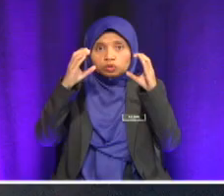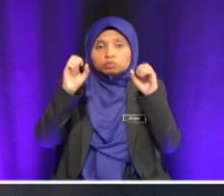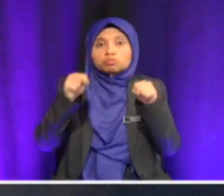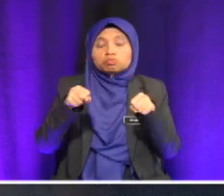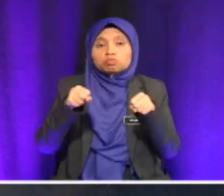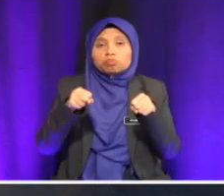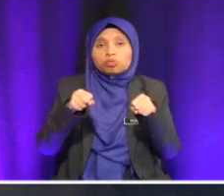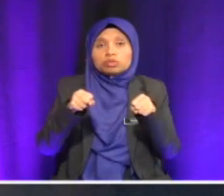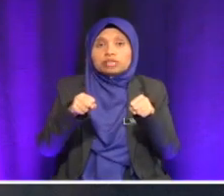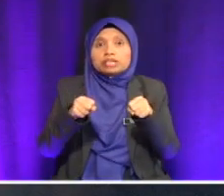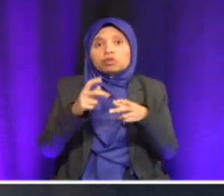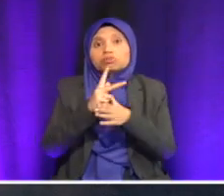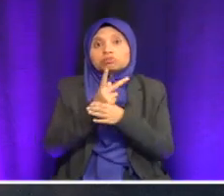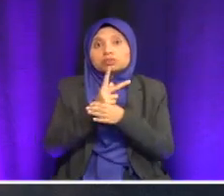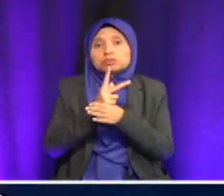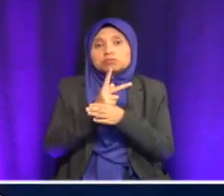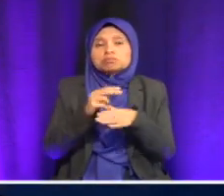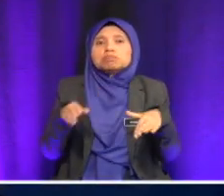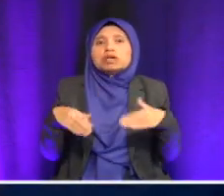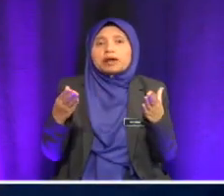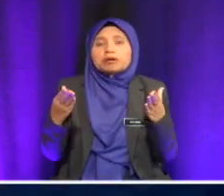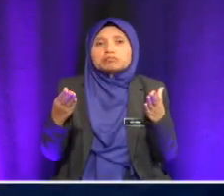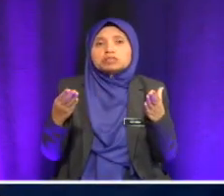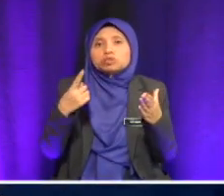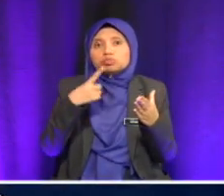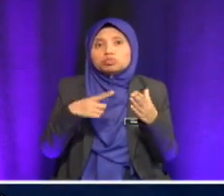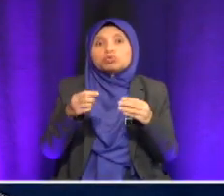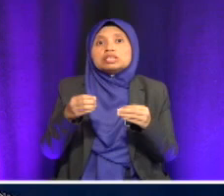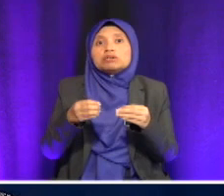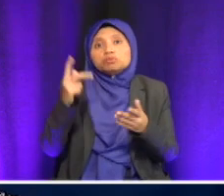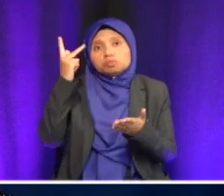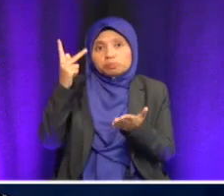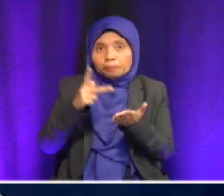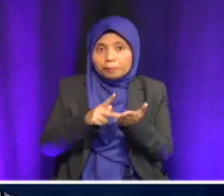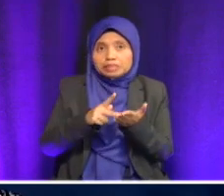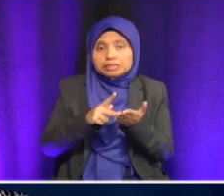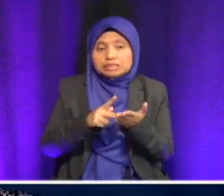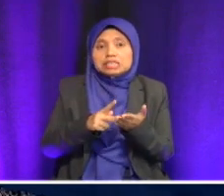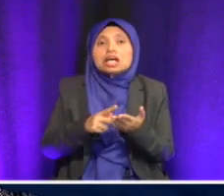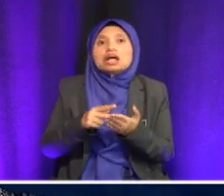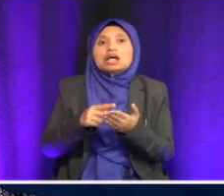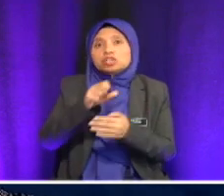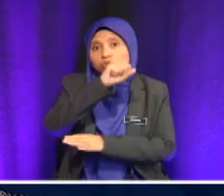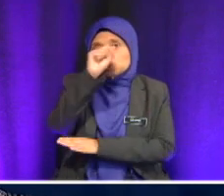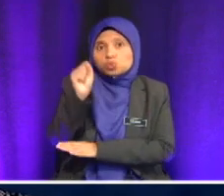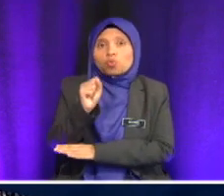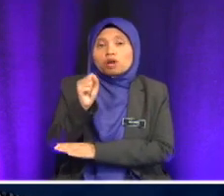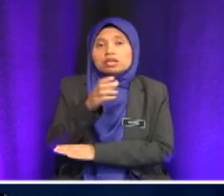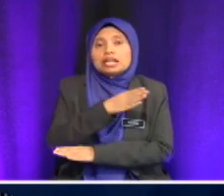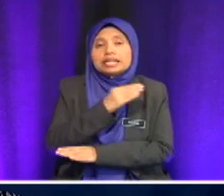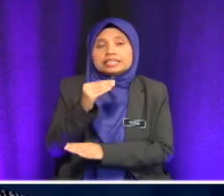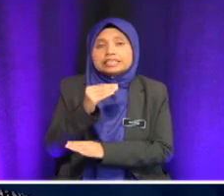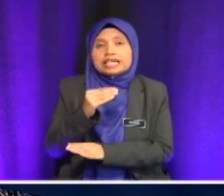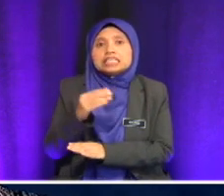do for this activity? I think they managed to identify the keywords in the Okay. question and find the similar keywords in